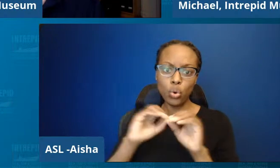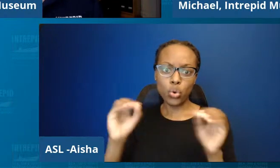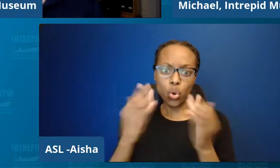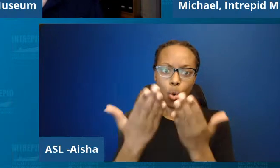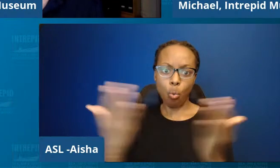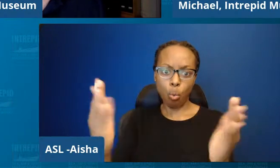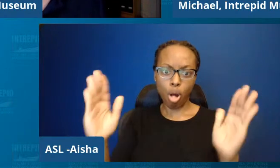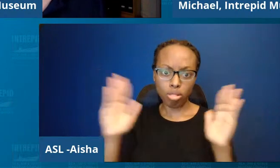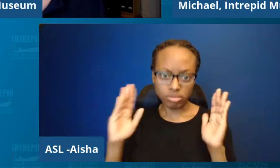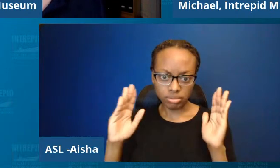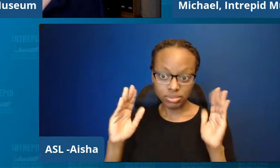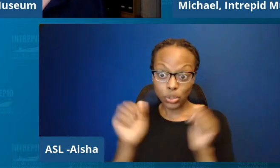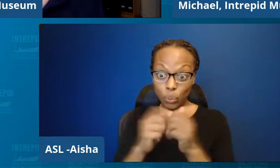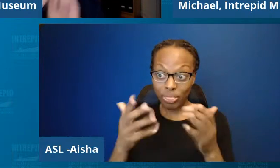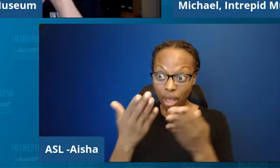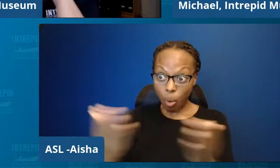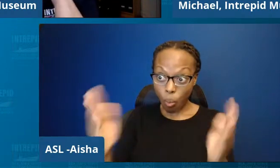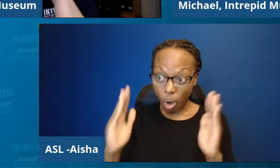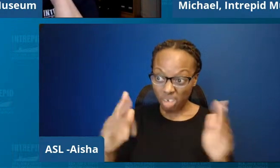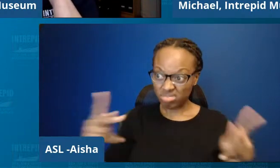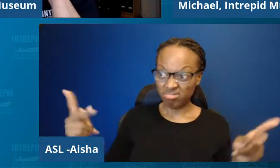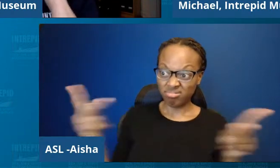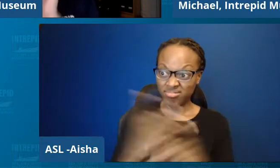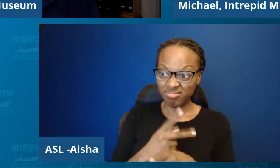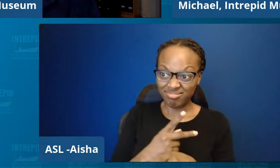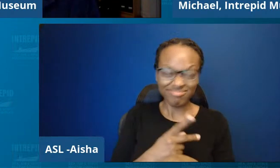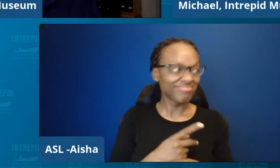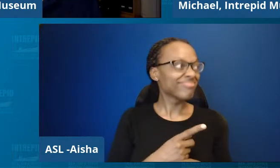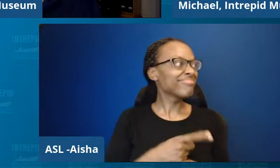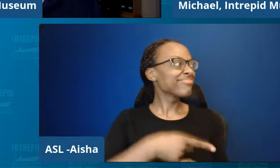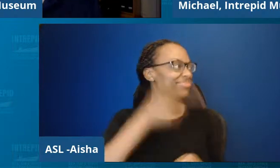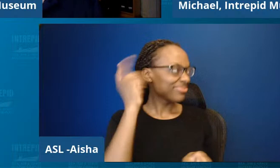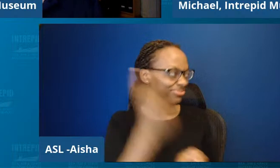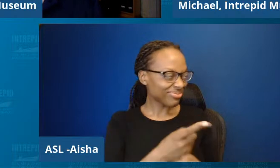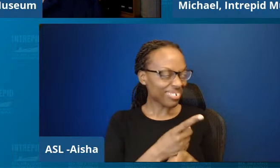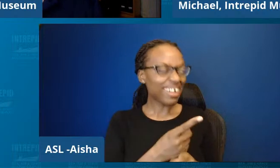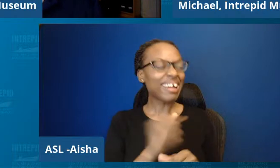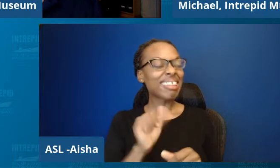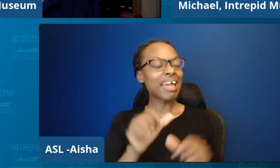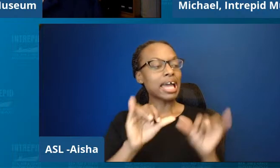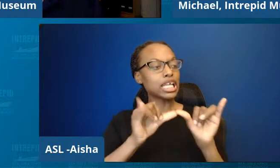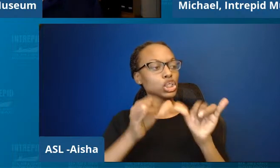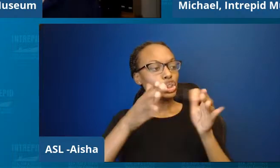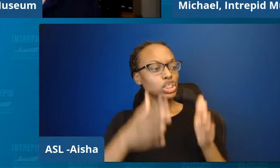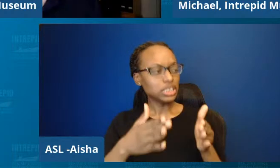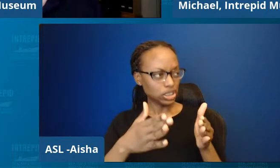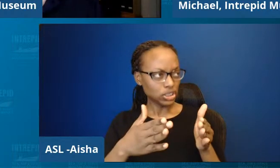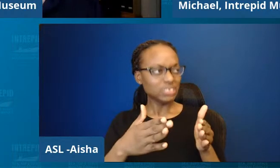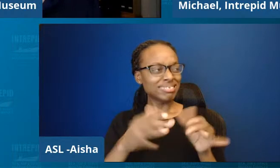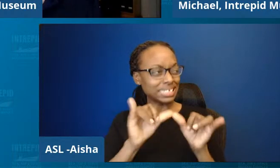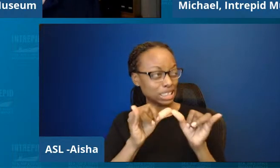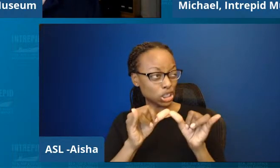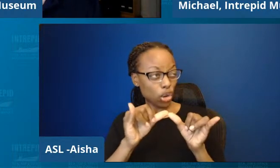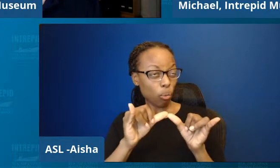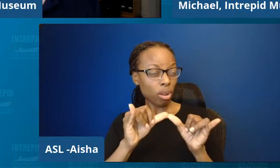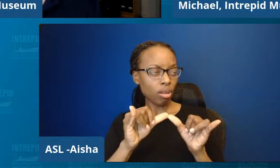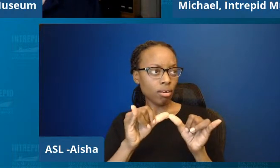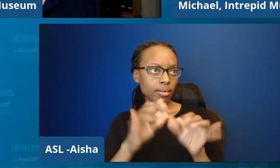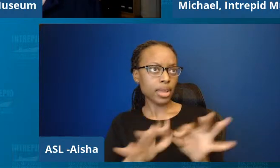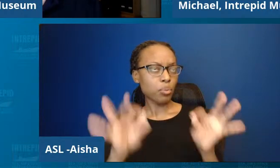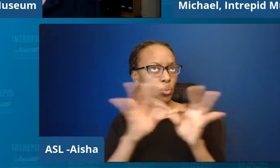have been like without the walls. And that speaks to the importance of like engineering is not a one-time thing. The ship had to